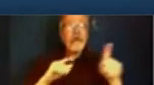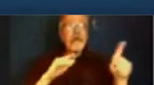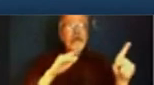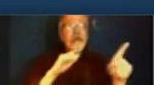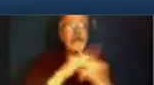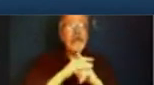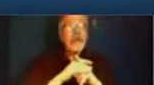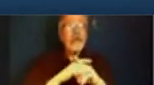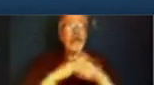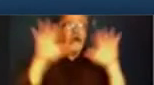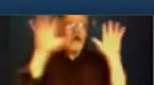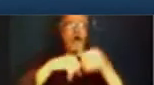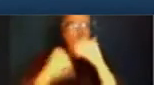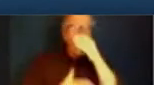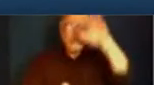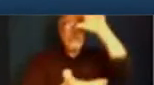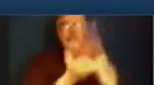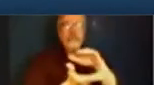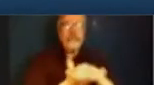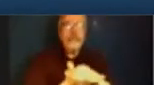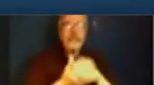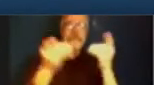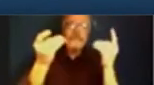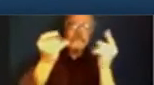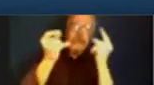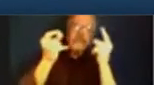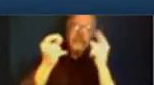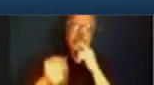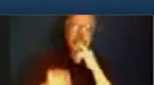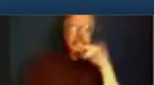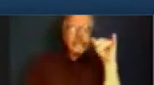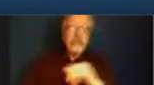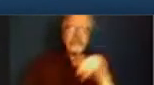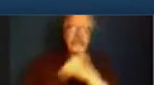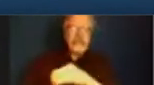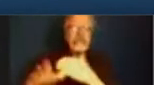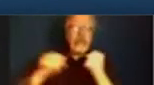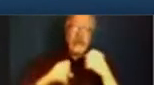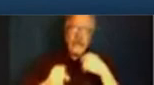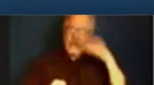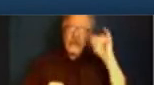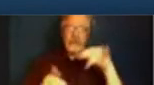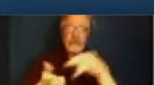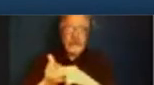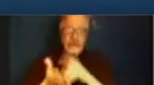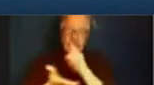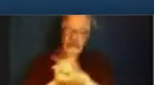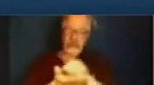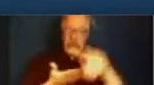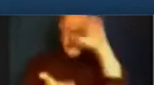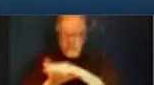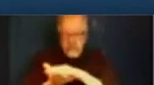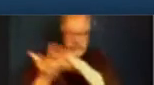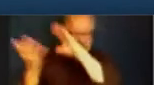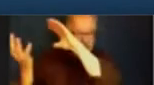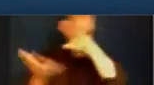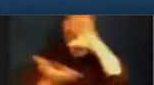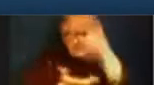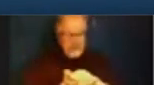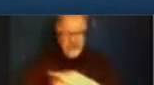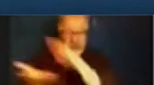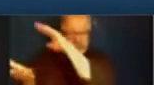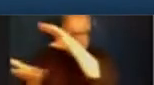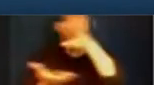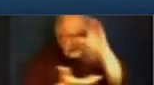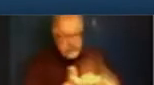or when you order them, it takes about a week to get them. So our advice to the public, if you're purchasing an